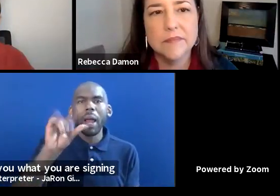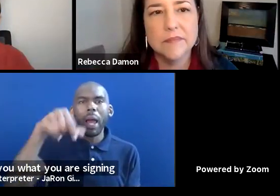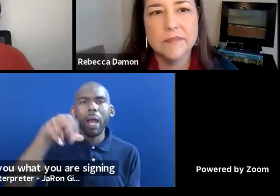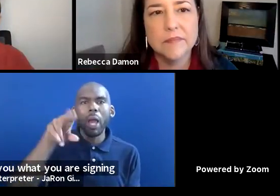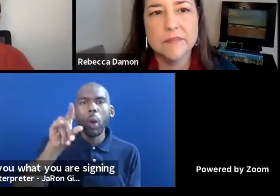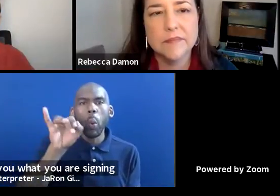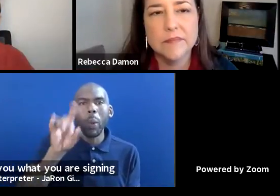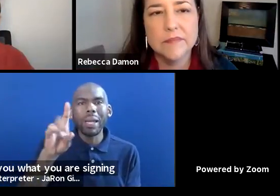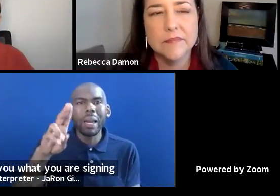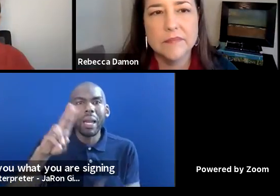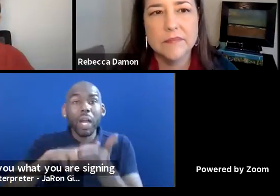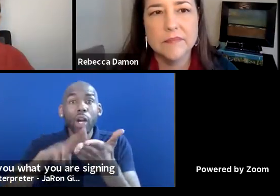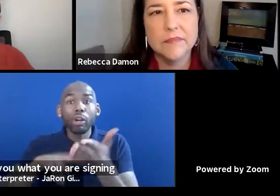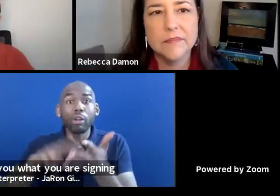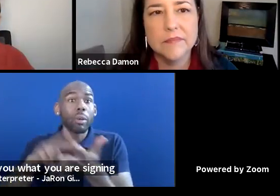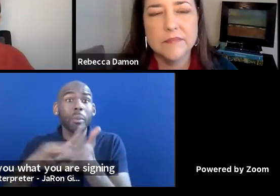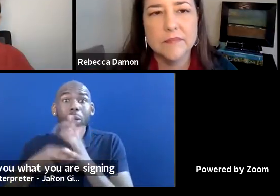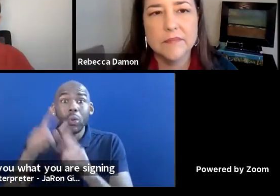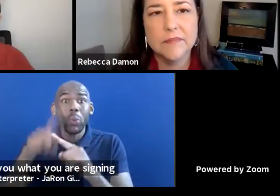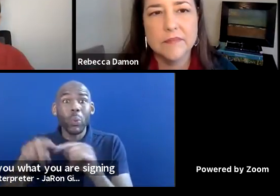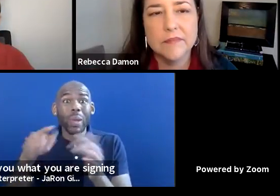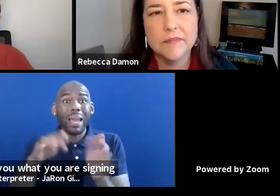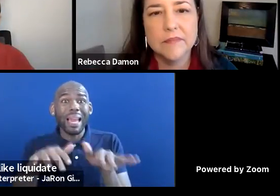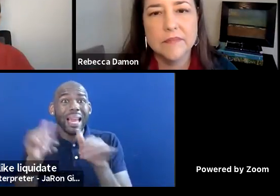the contract early, otherwise you have to pay them money.